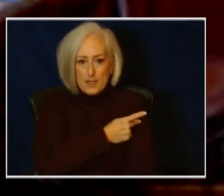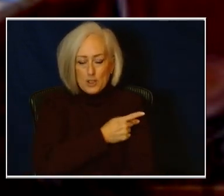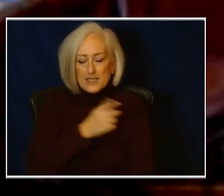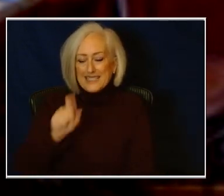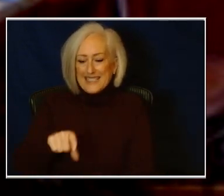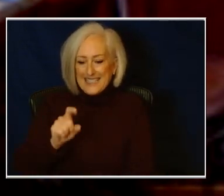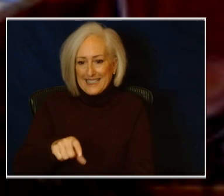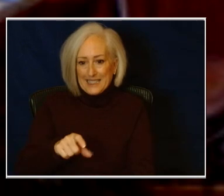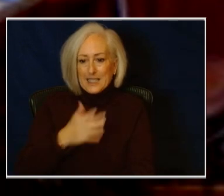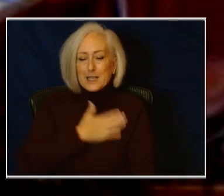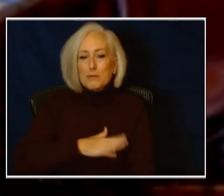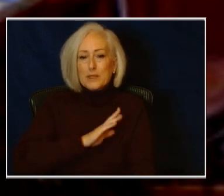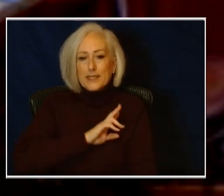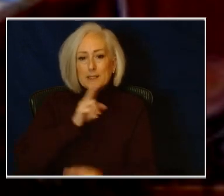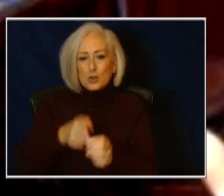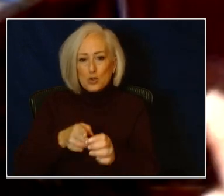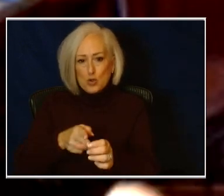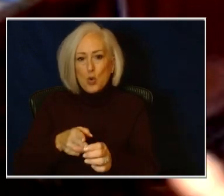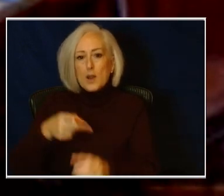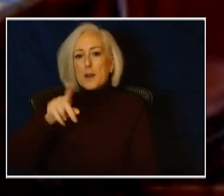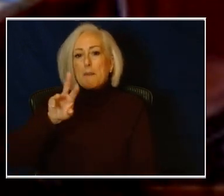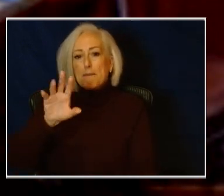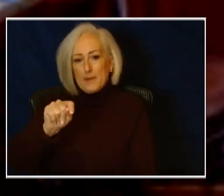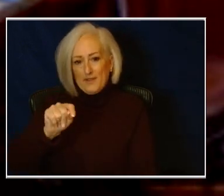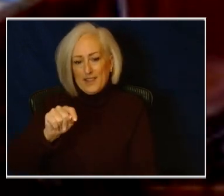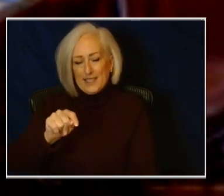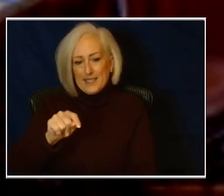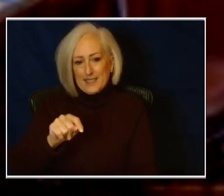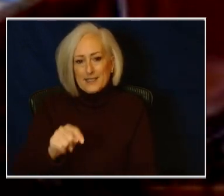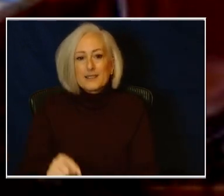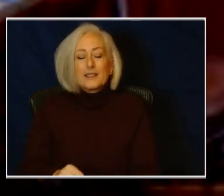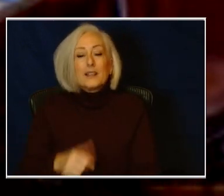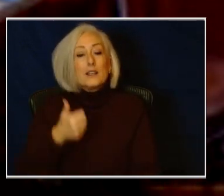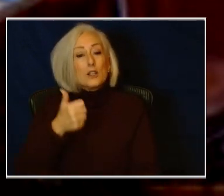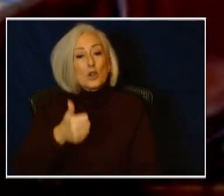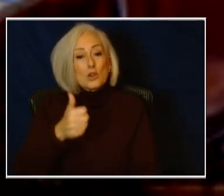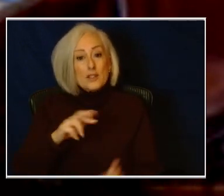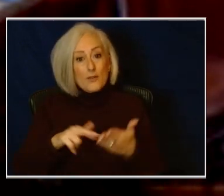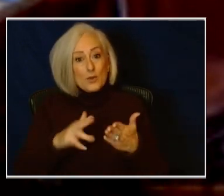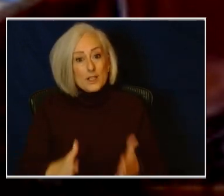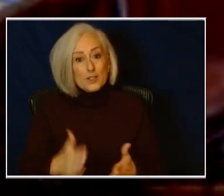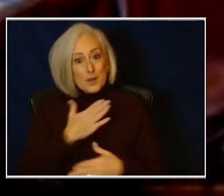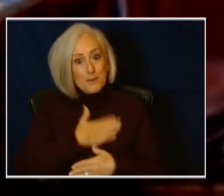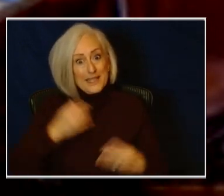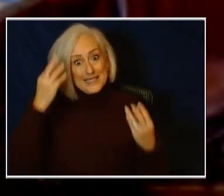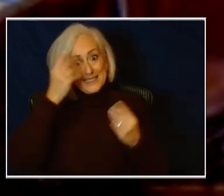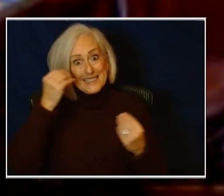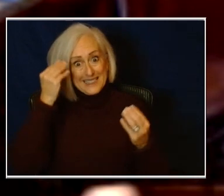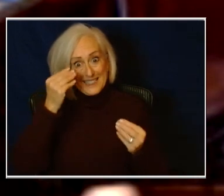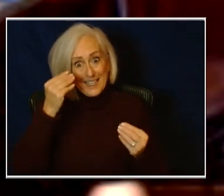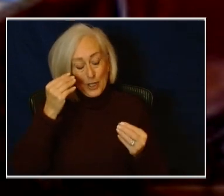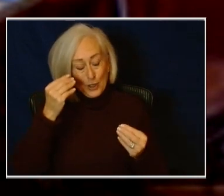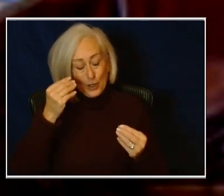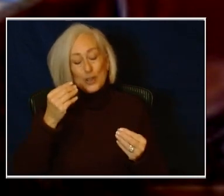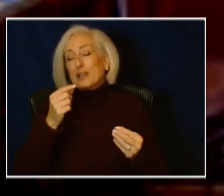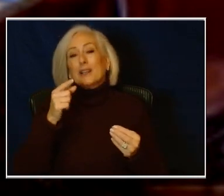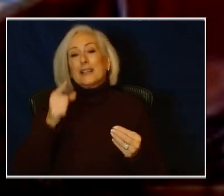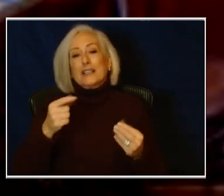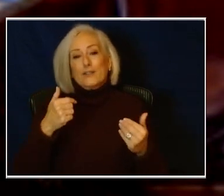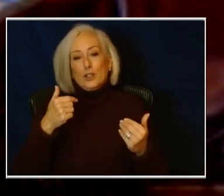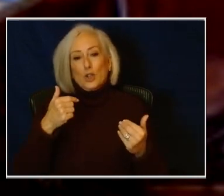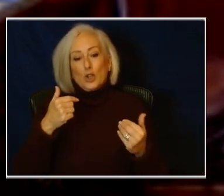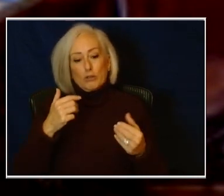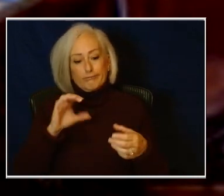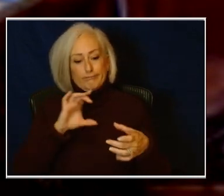then please consider getting involved with Pivot. And if you happen to be a researcher, please consider, if you're based with KU,